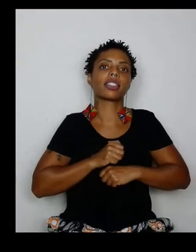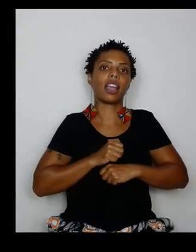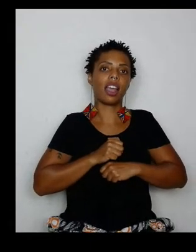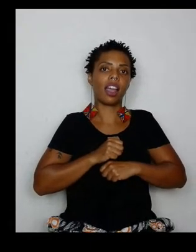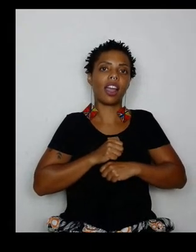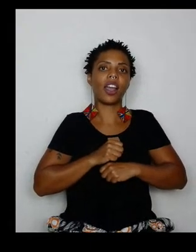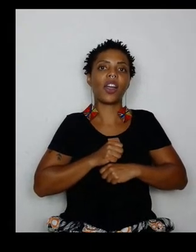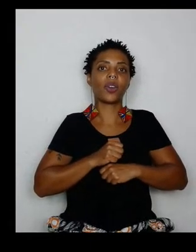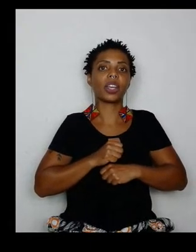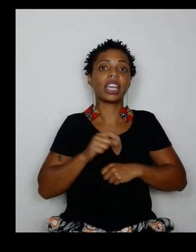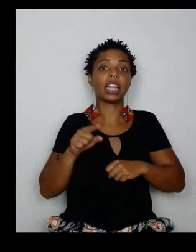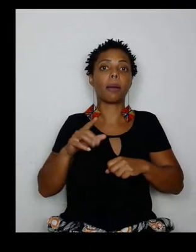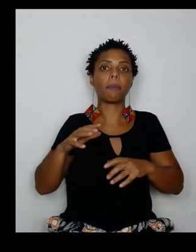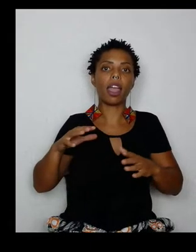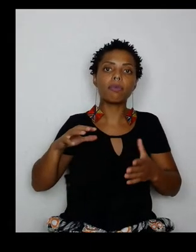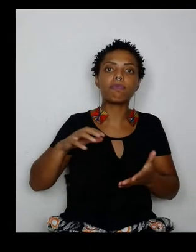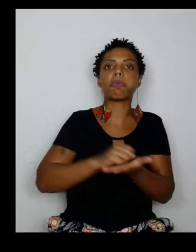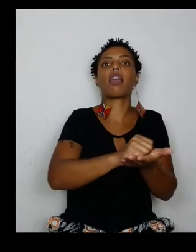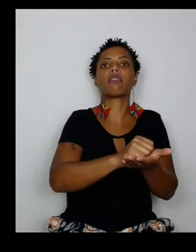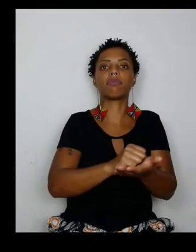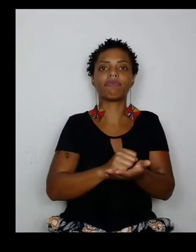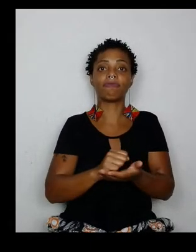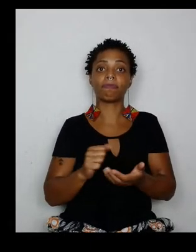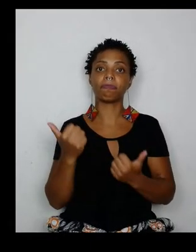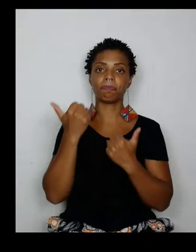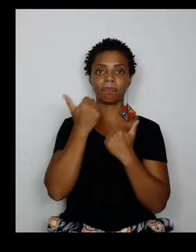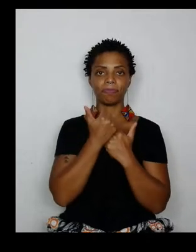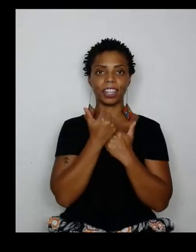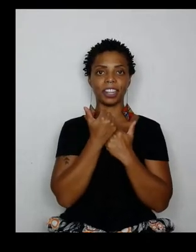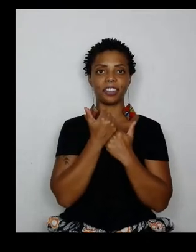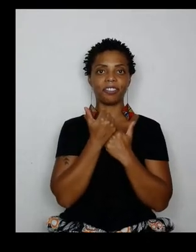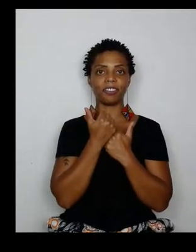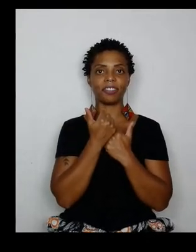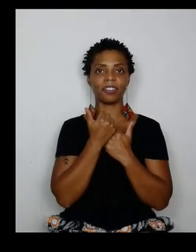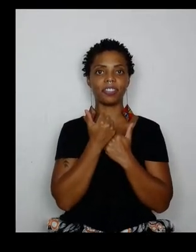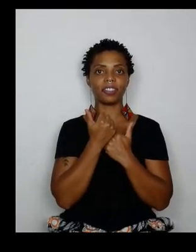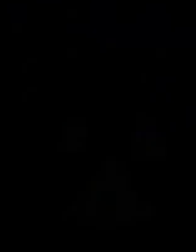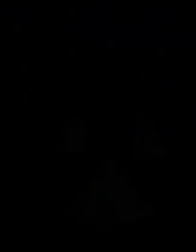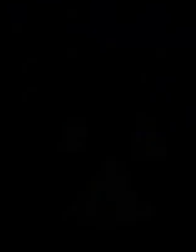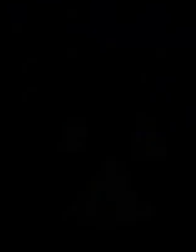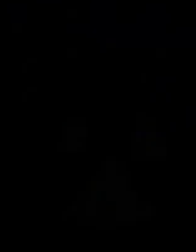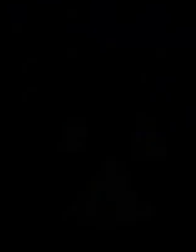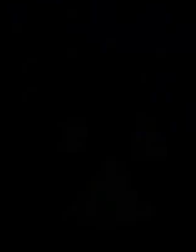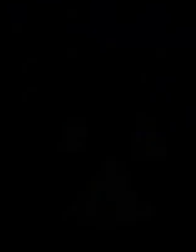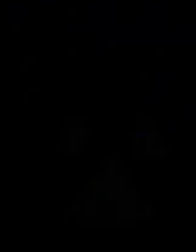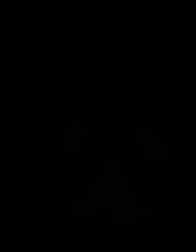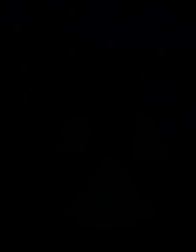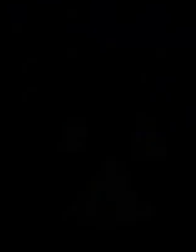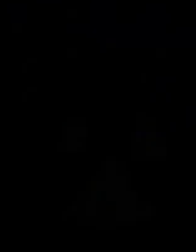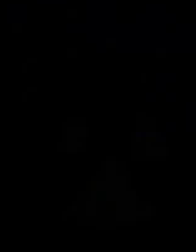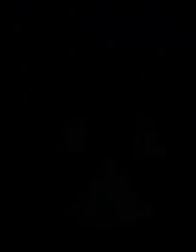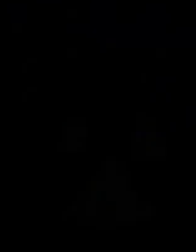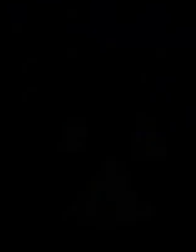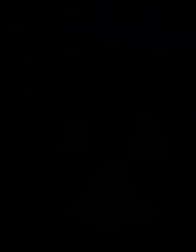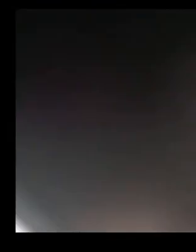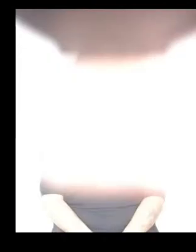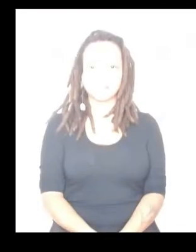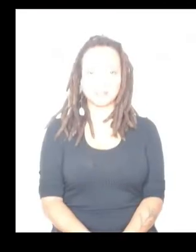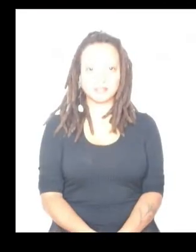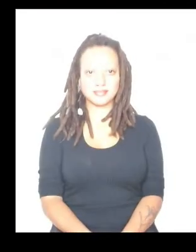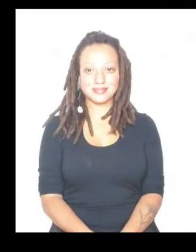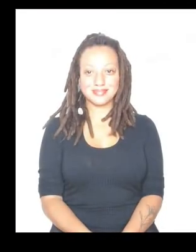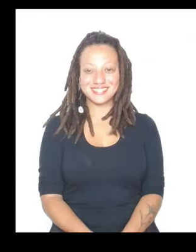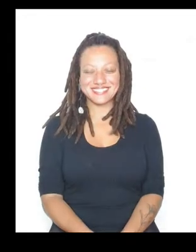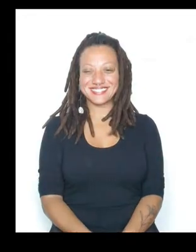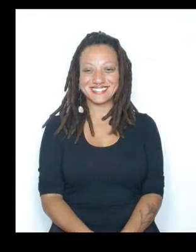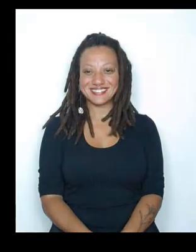so it's interesting then to think about this painting today i mean so much again i'm not going to go into it about the